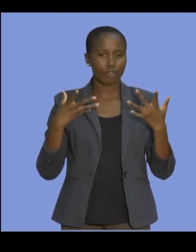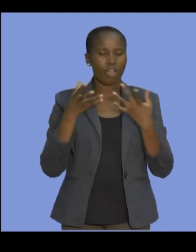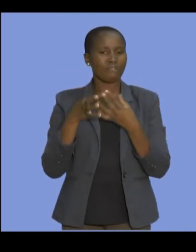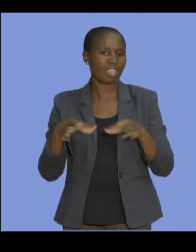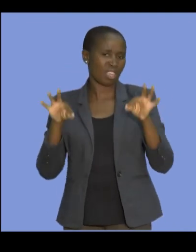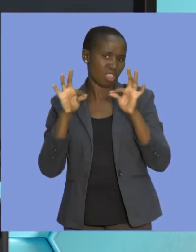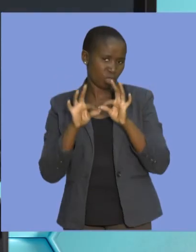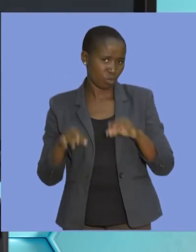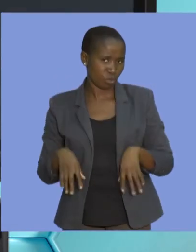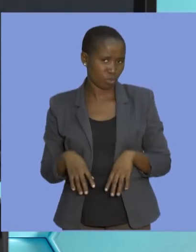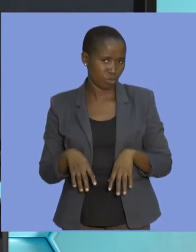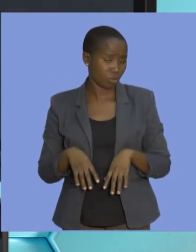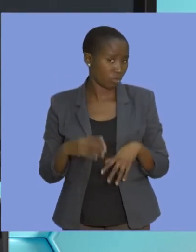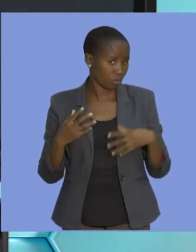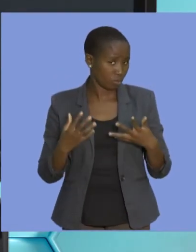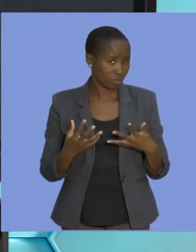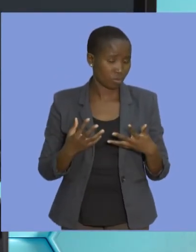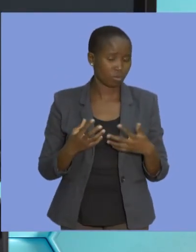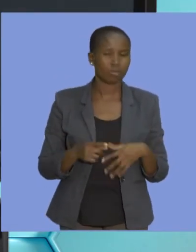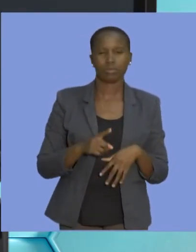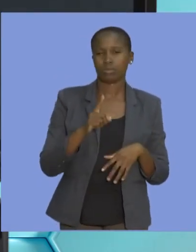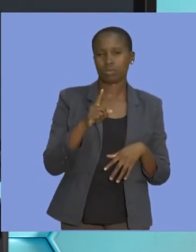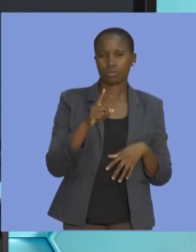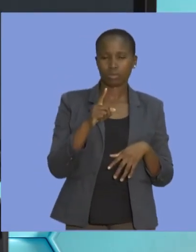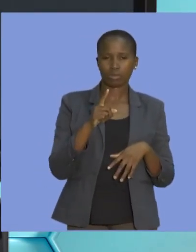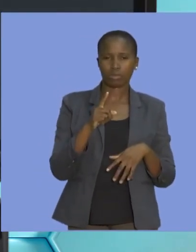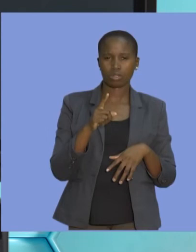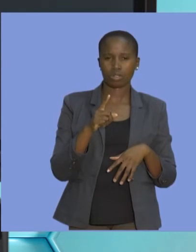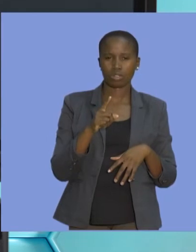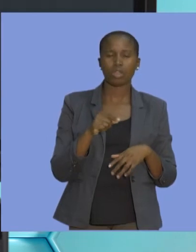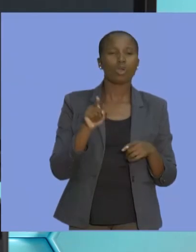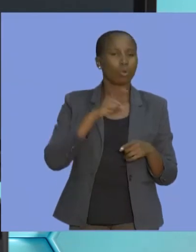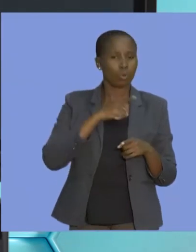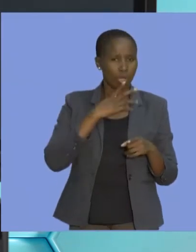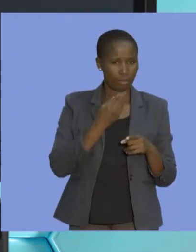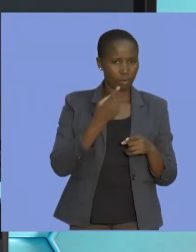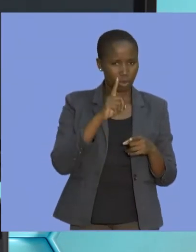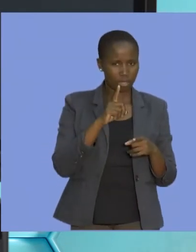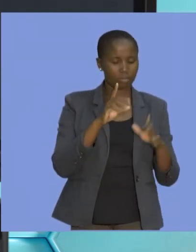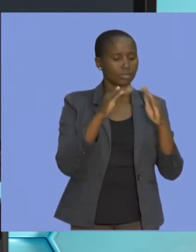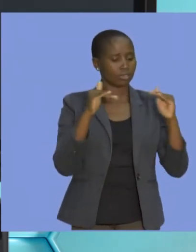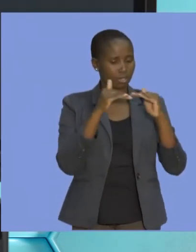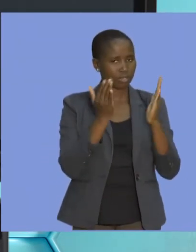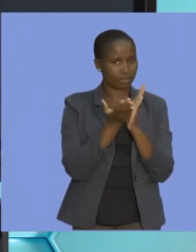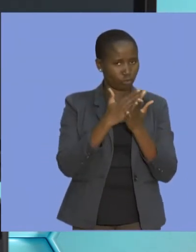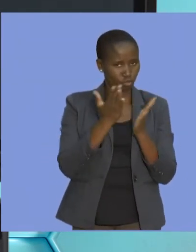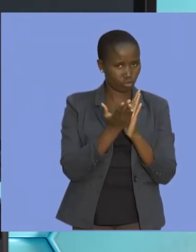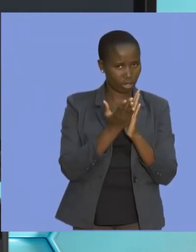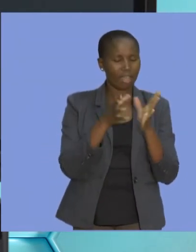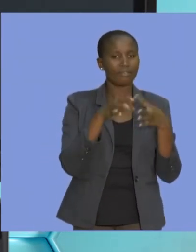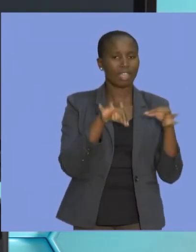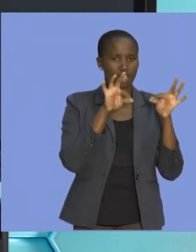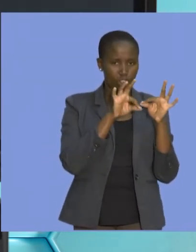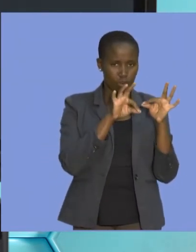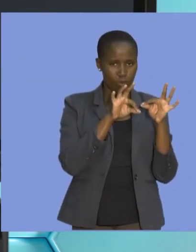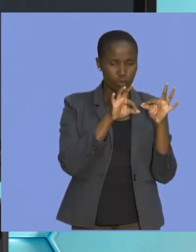Because what is the variance? Standard deviation squared. The variance, the standard